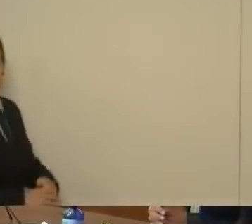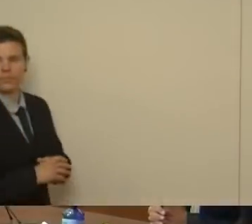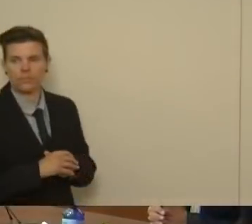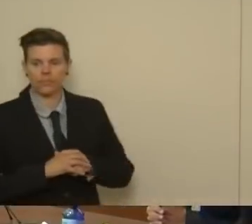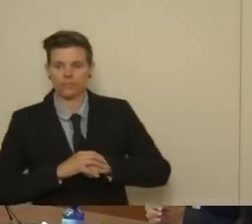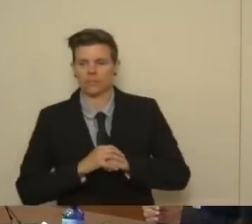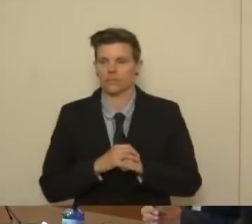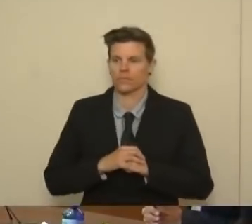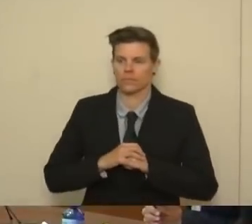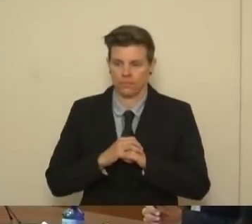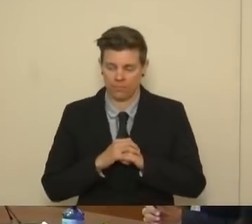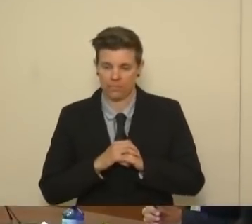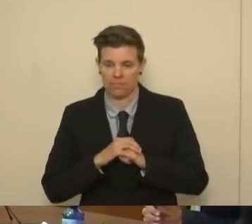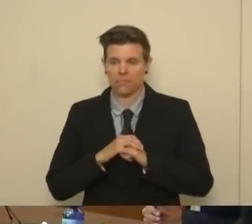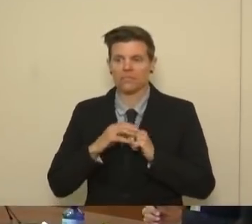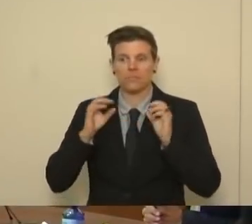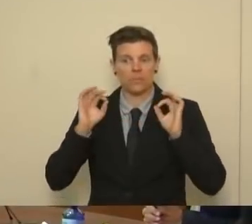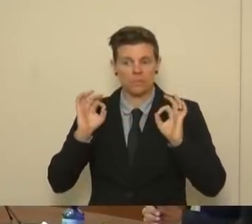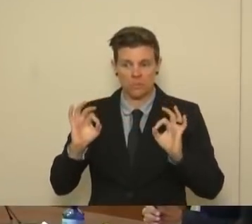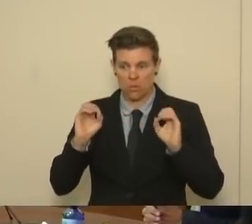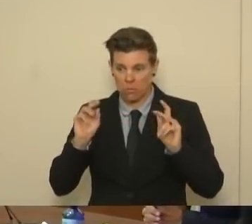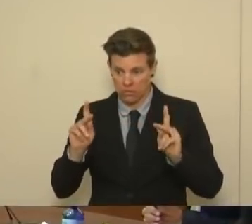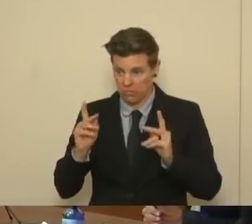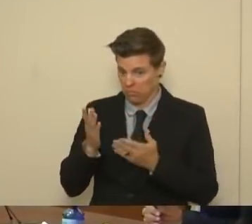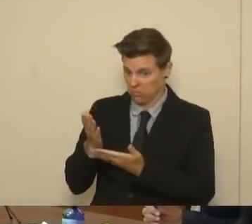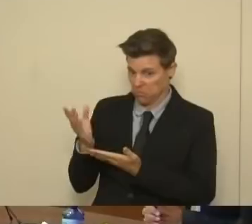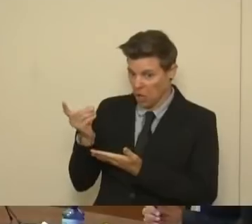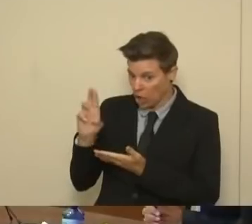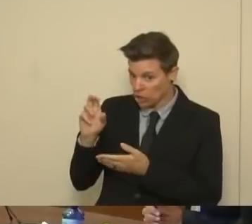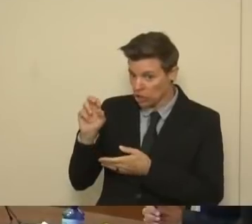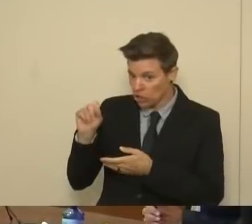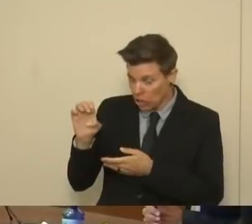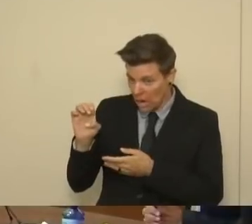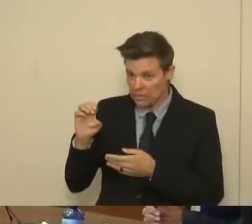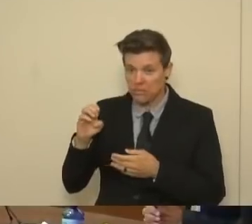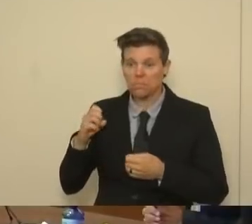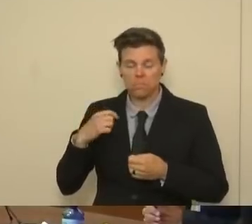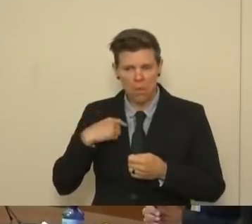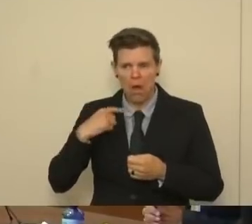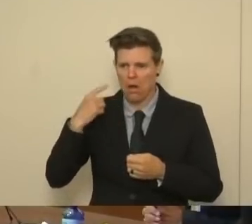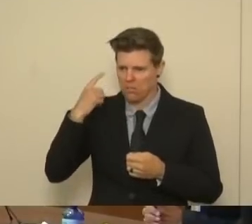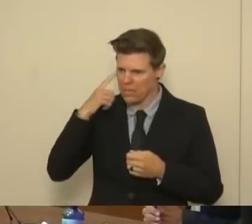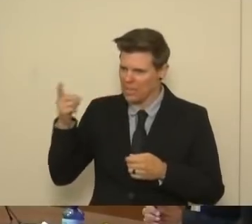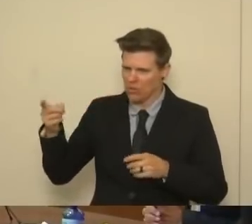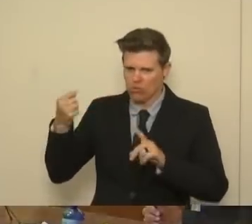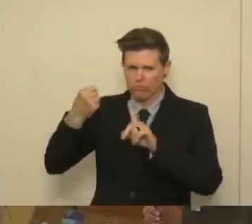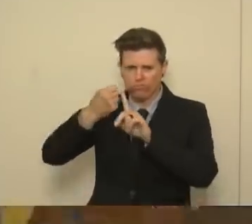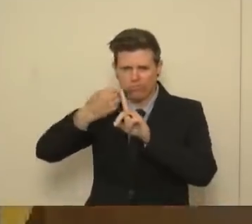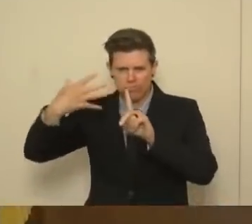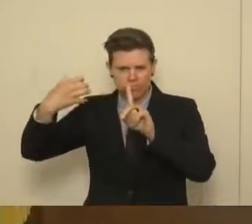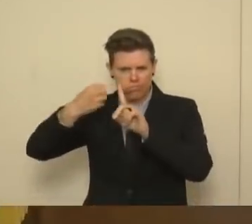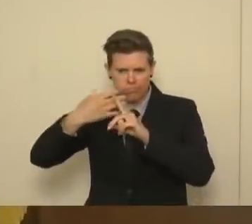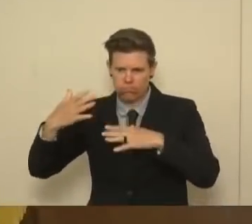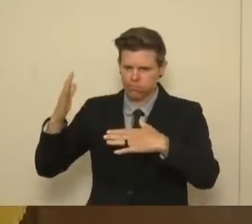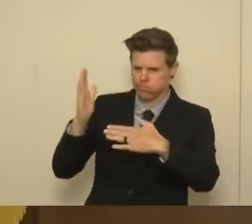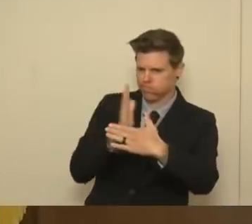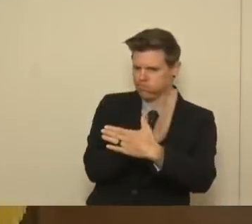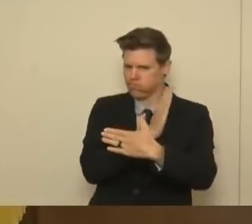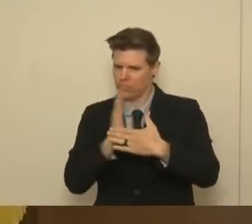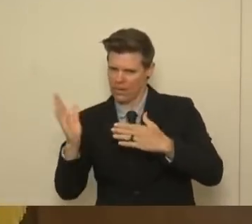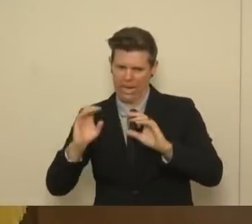Dr. Grace, I don't think I've ever had you give us a range that's not so definitive, but that is an important question. It's something